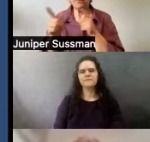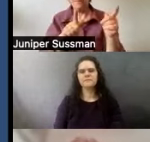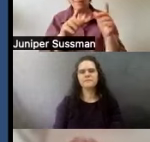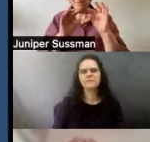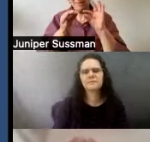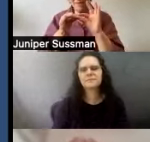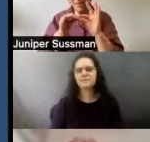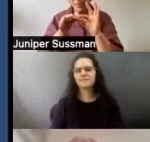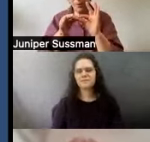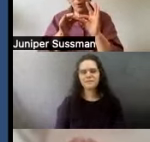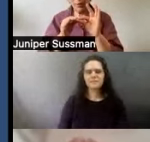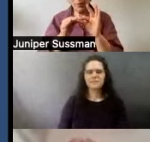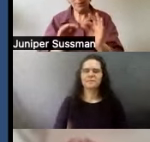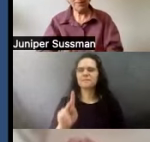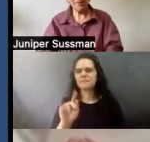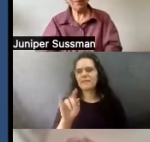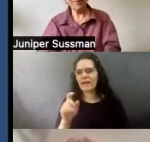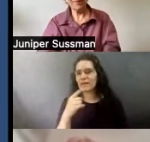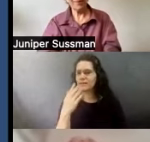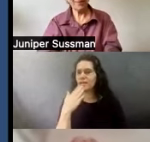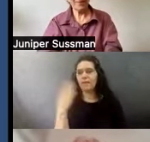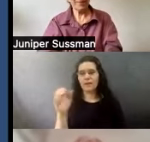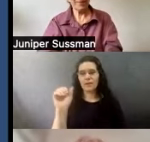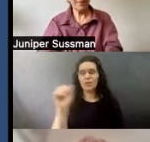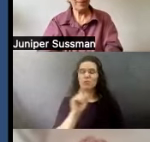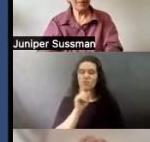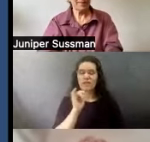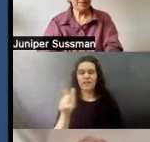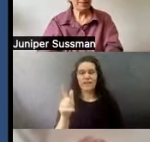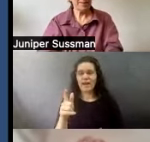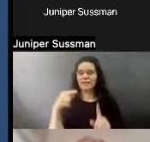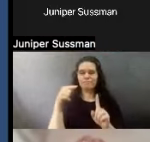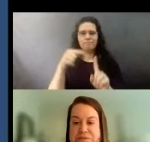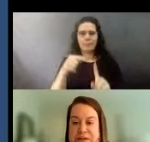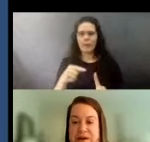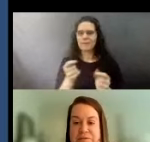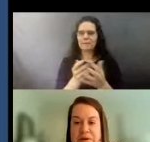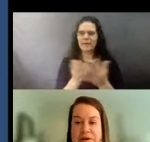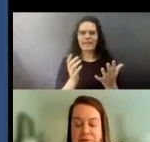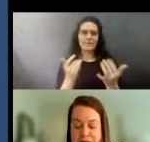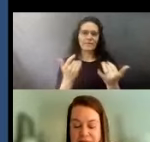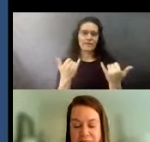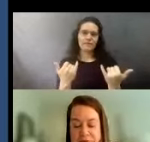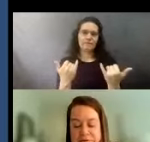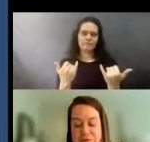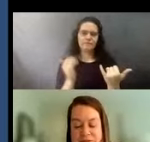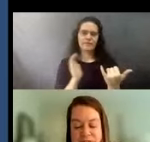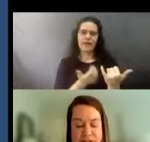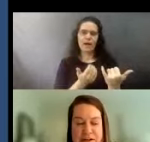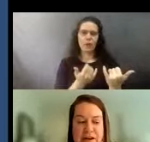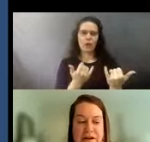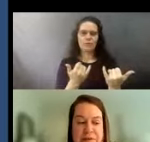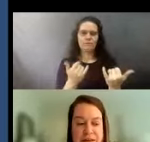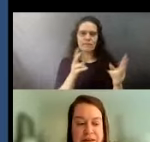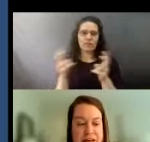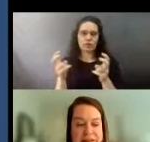forward. Thank you, Rachel. This touches on a lot of the issues that we're going to sort of dive into now and have a bit of a more